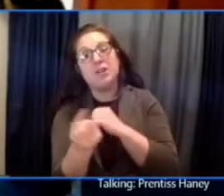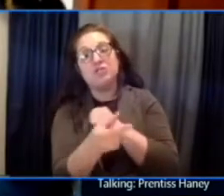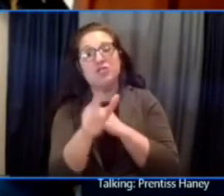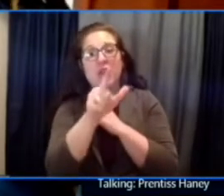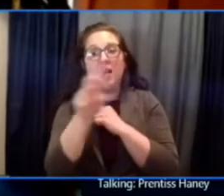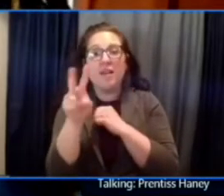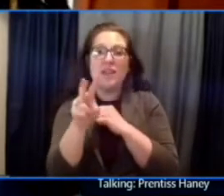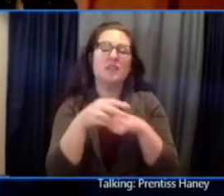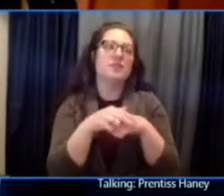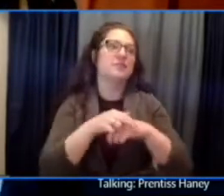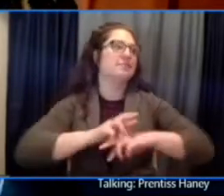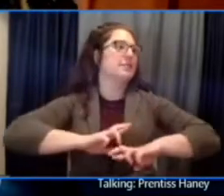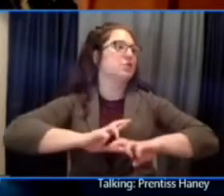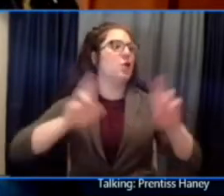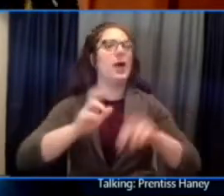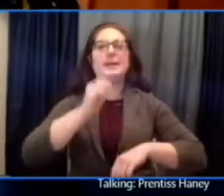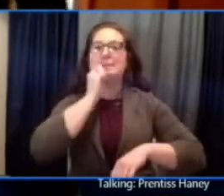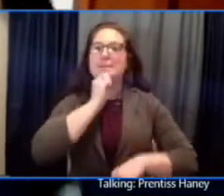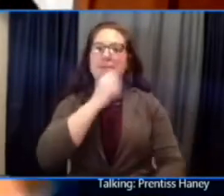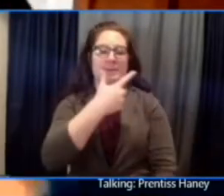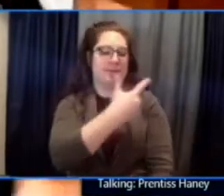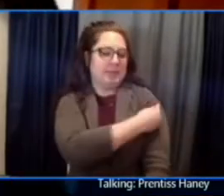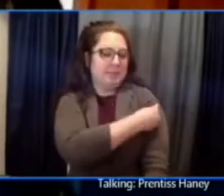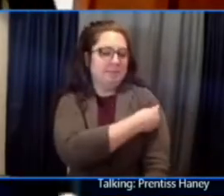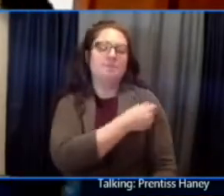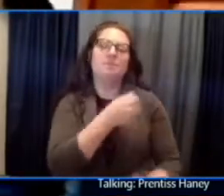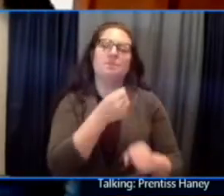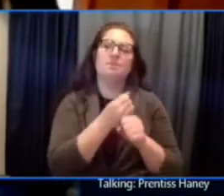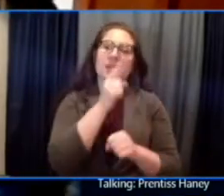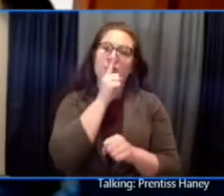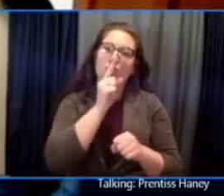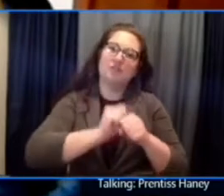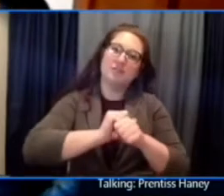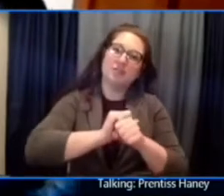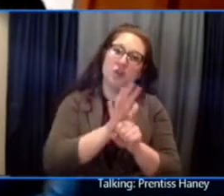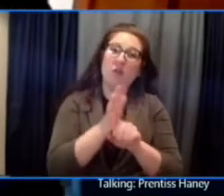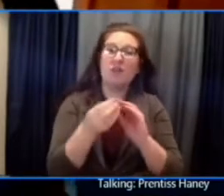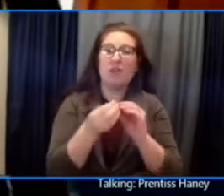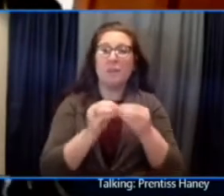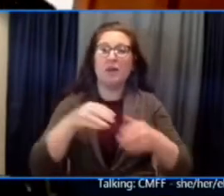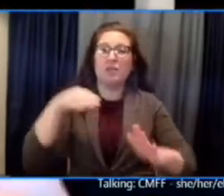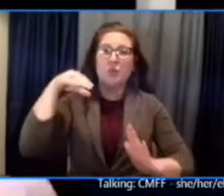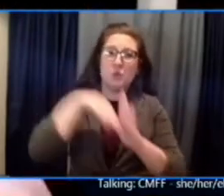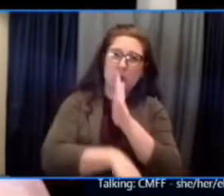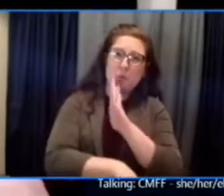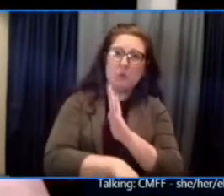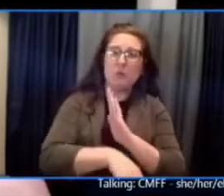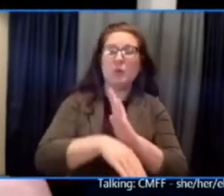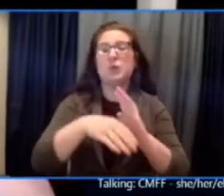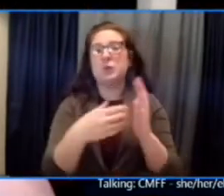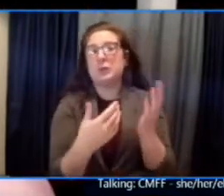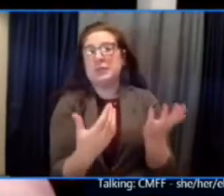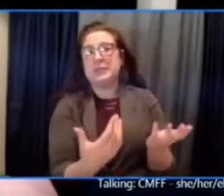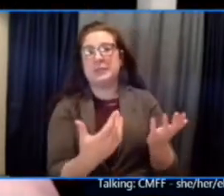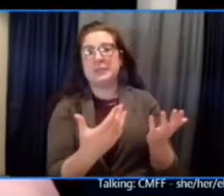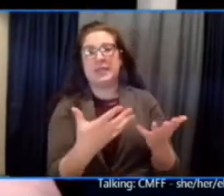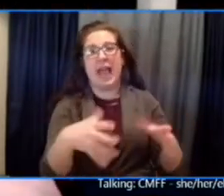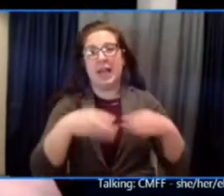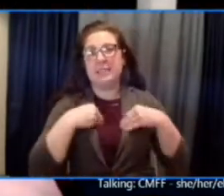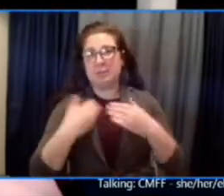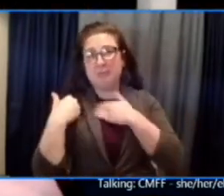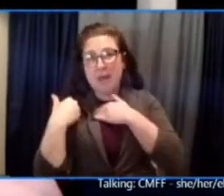incredibly hard today. I mean, in this incredibly hard season. It's actually been a long year. And I actually got a question for